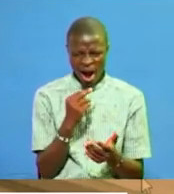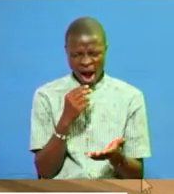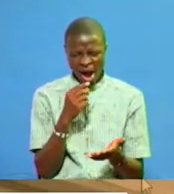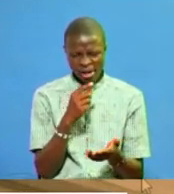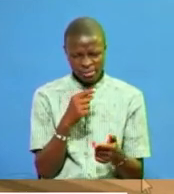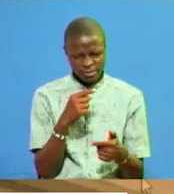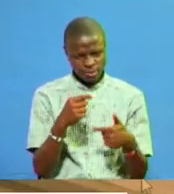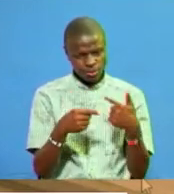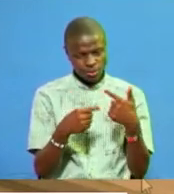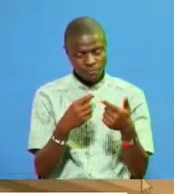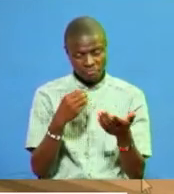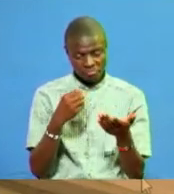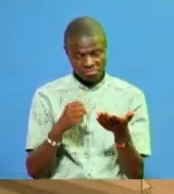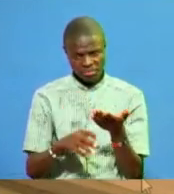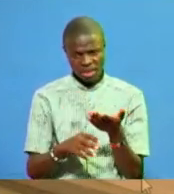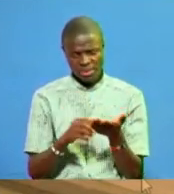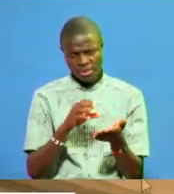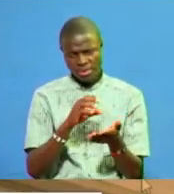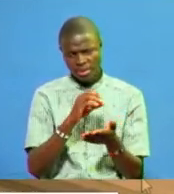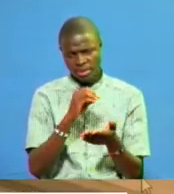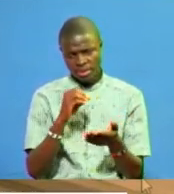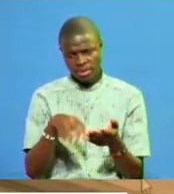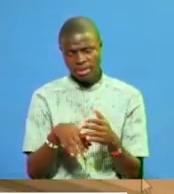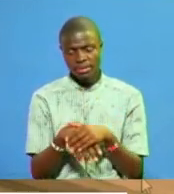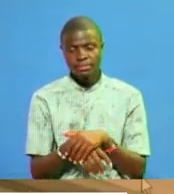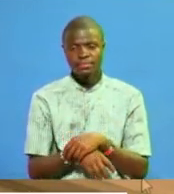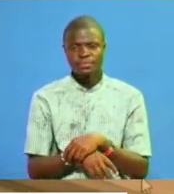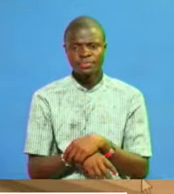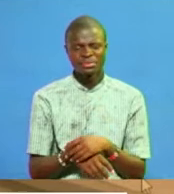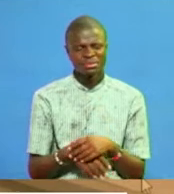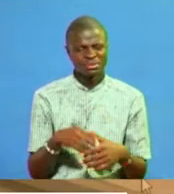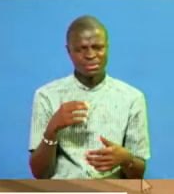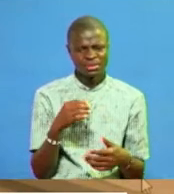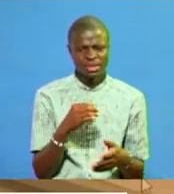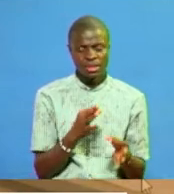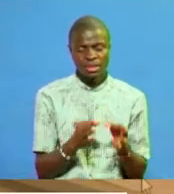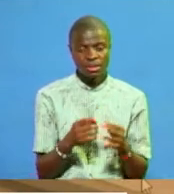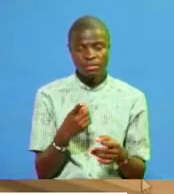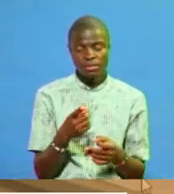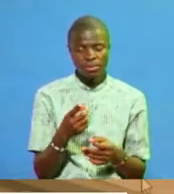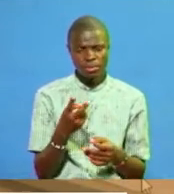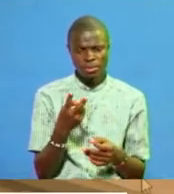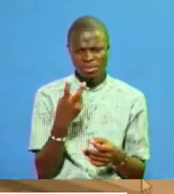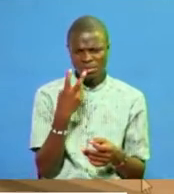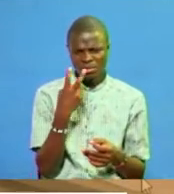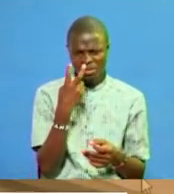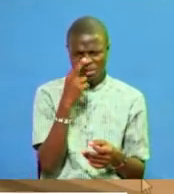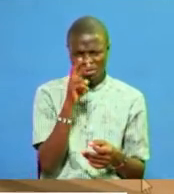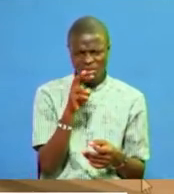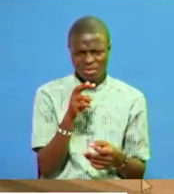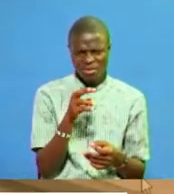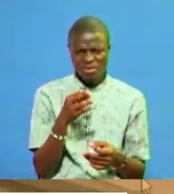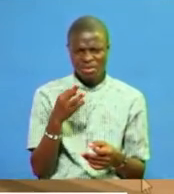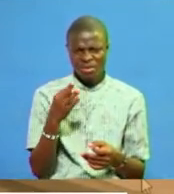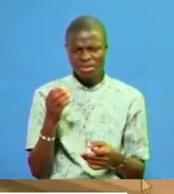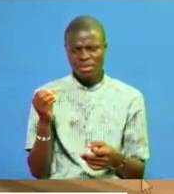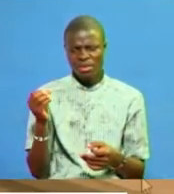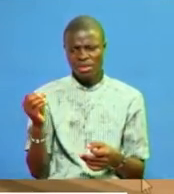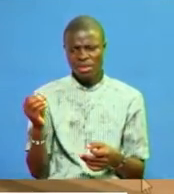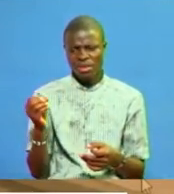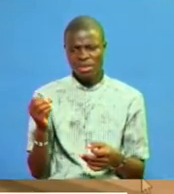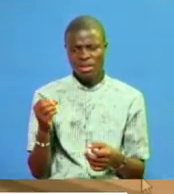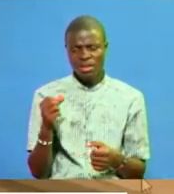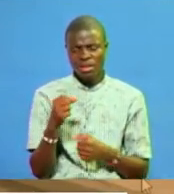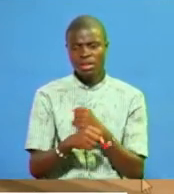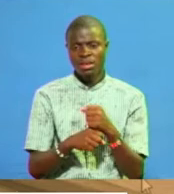same case applies to Chile. If you look way back, let's say 30, 40 years from now, the cash shilling was having a